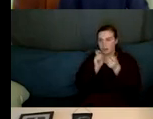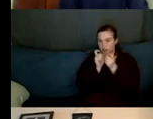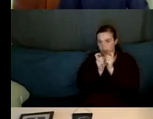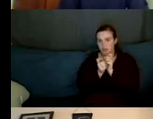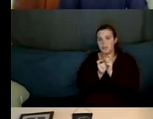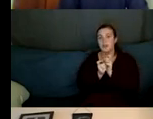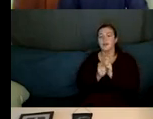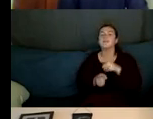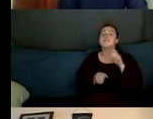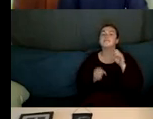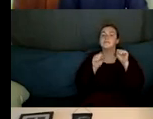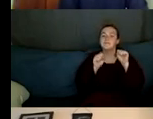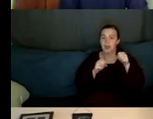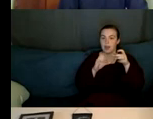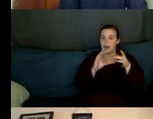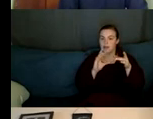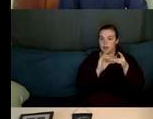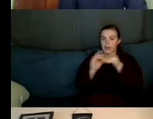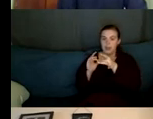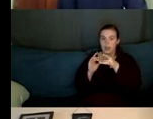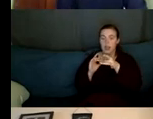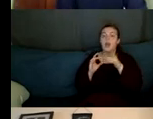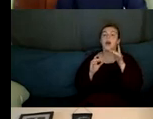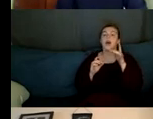will get a link when you want to share the calendar.